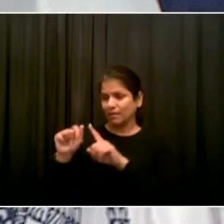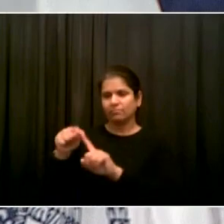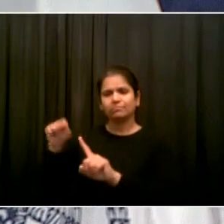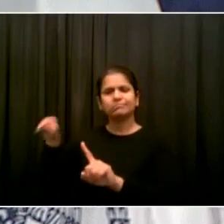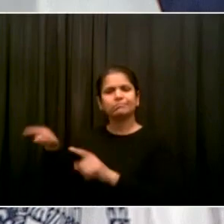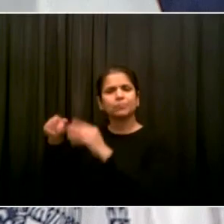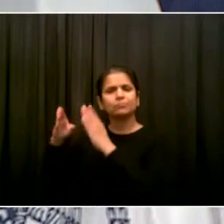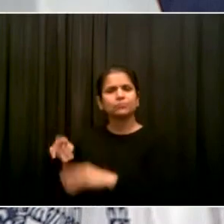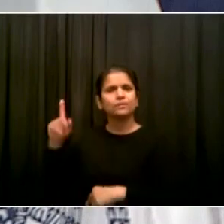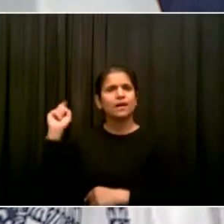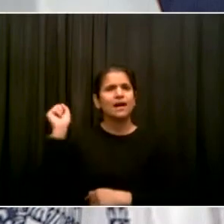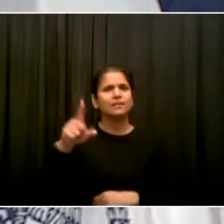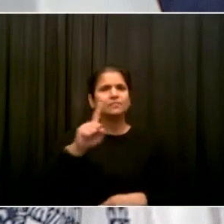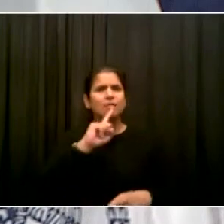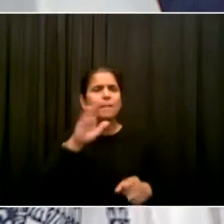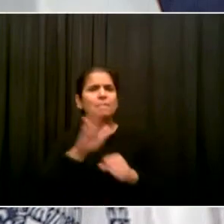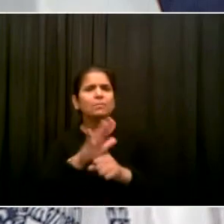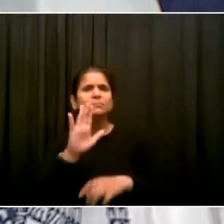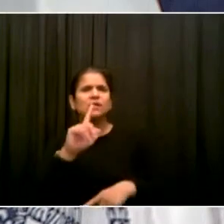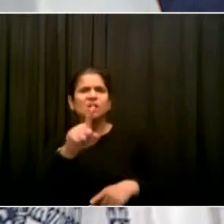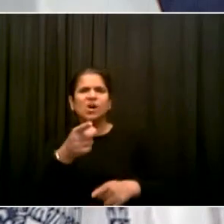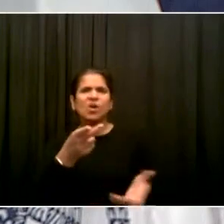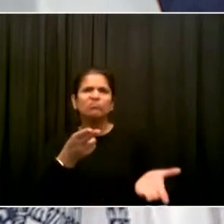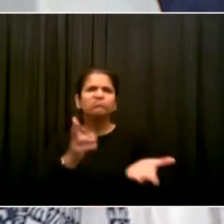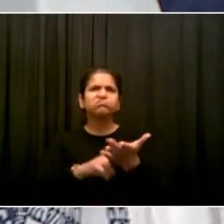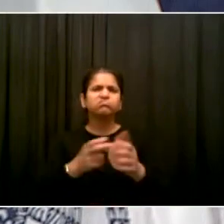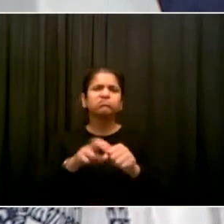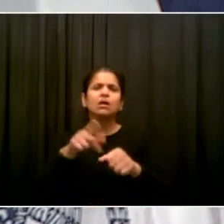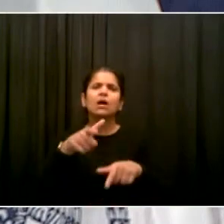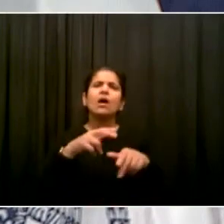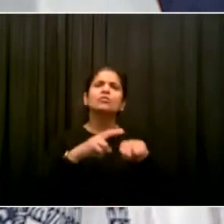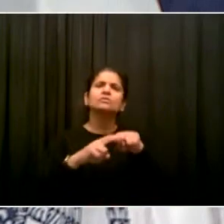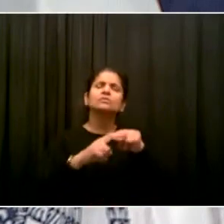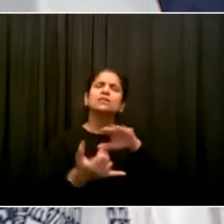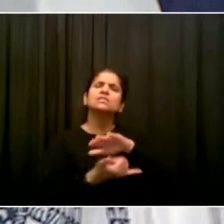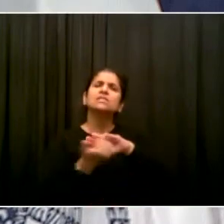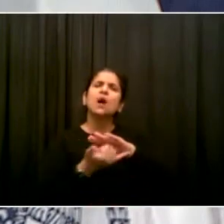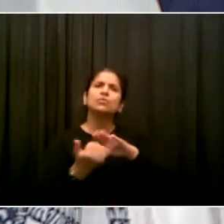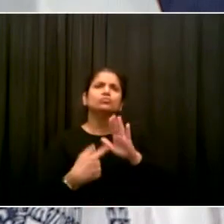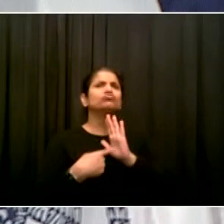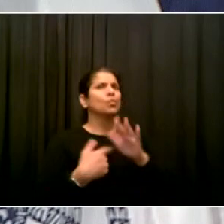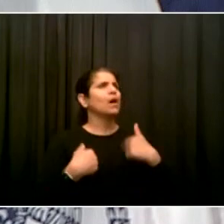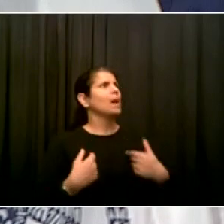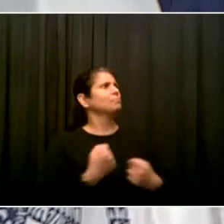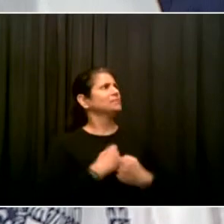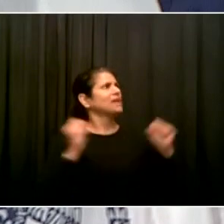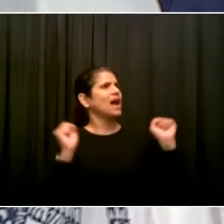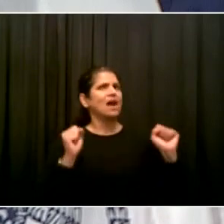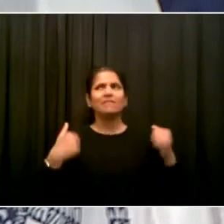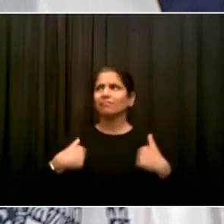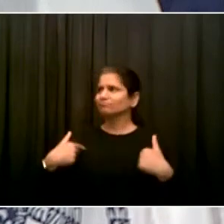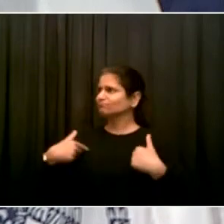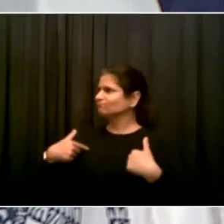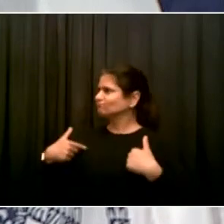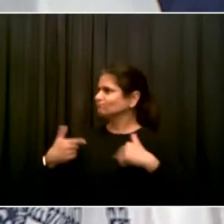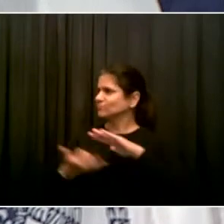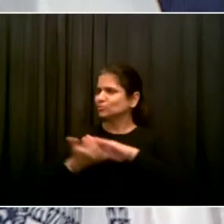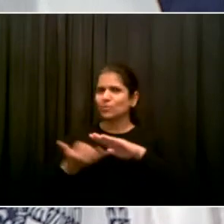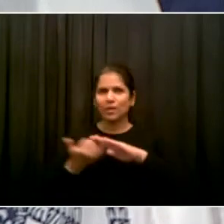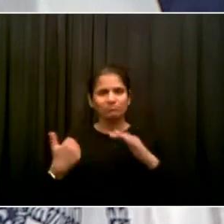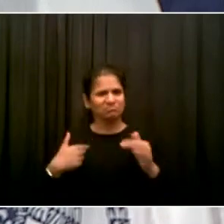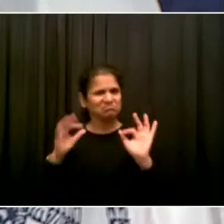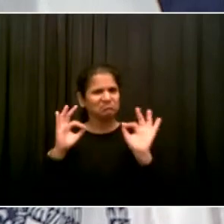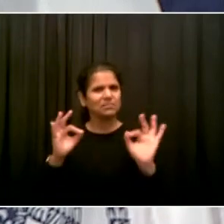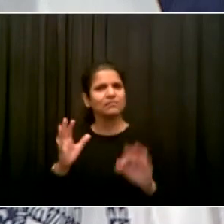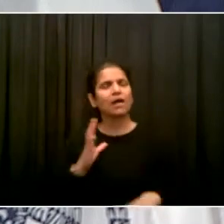confidence and to show people that it's safe to be there, both in terms of the vaccine and in terms of concerns about crime and violence on the subway. You've